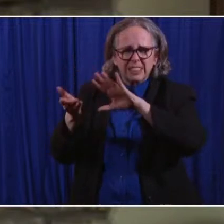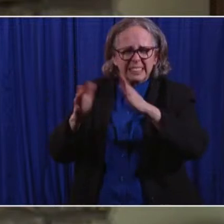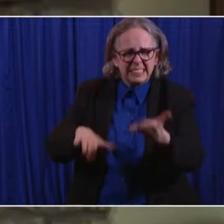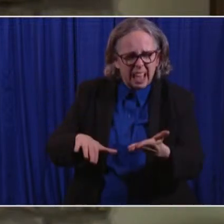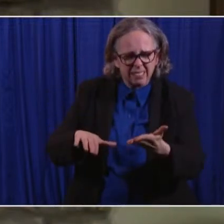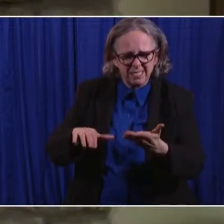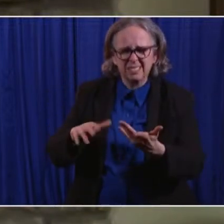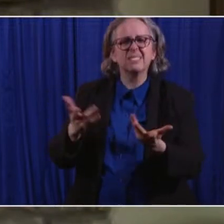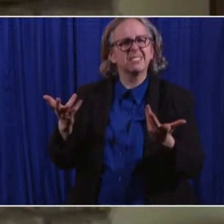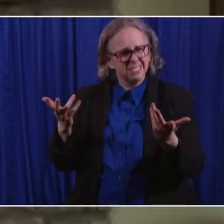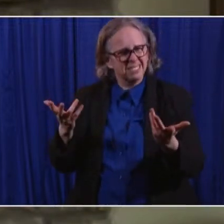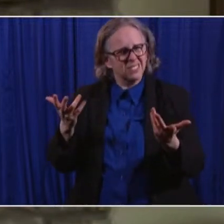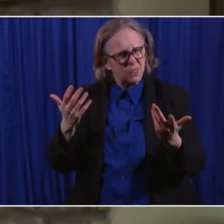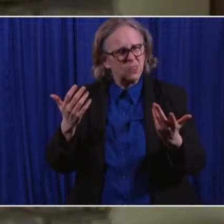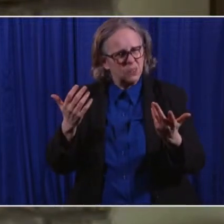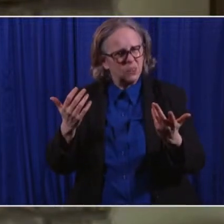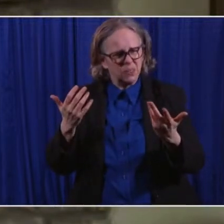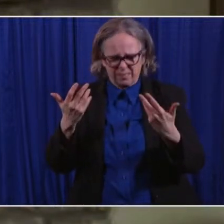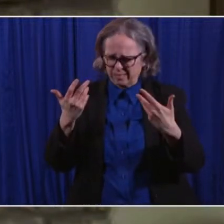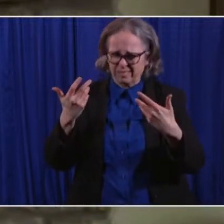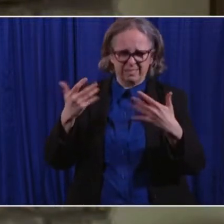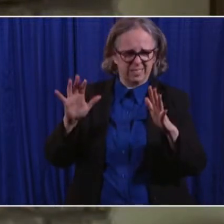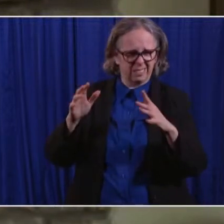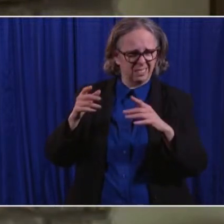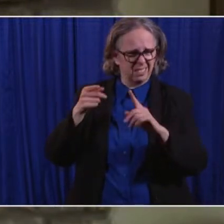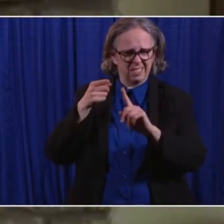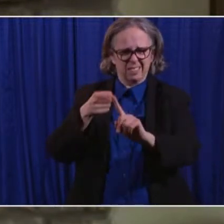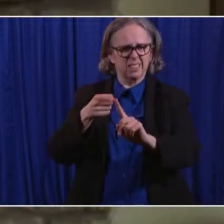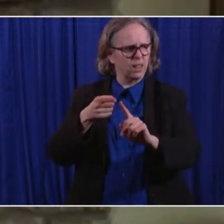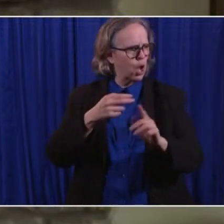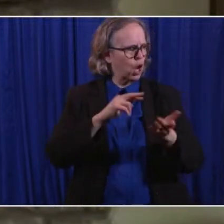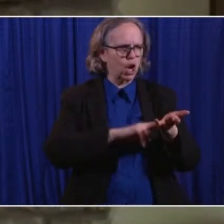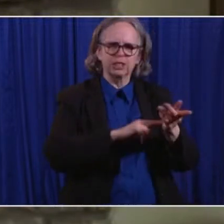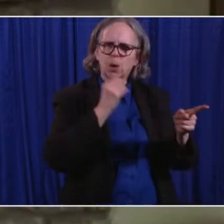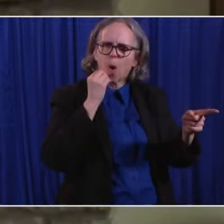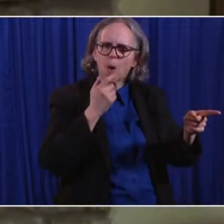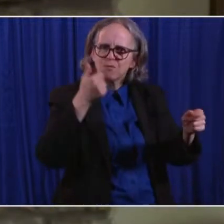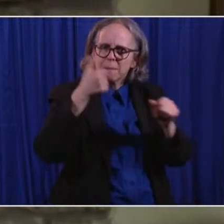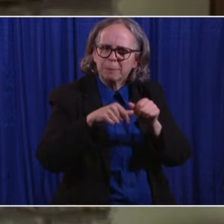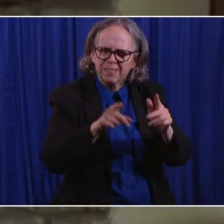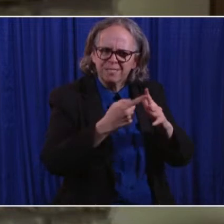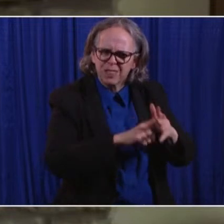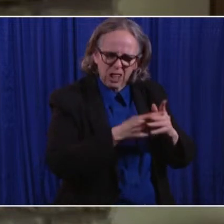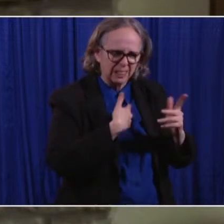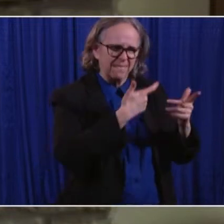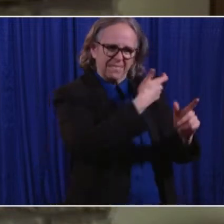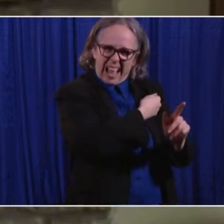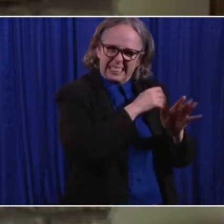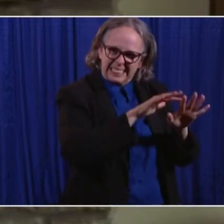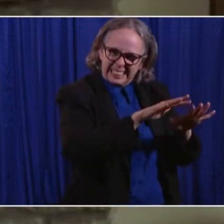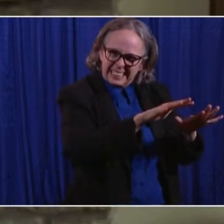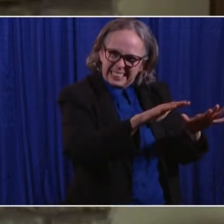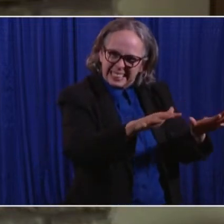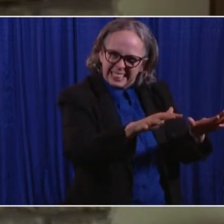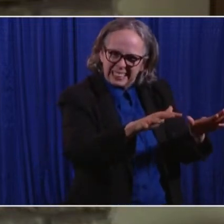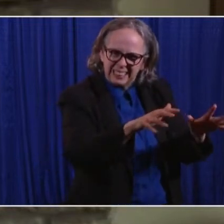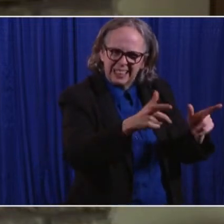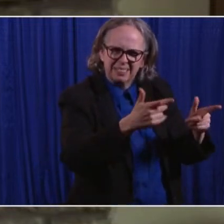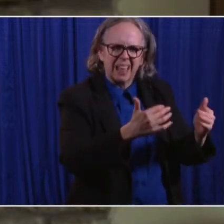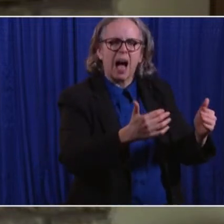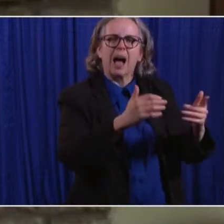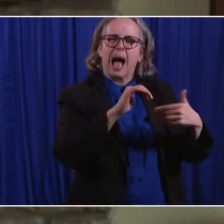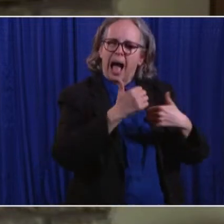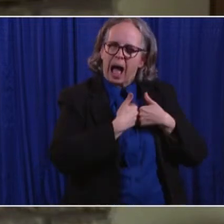can, we started with the nursing homes. We want to seal that group off as much as we could. So that's what we followed.